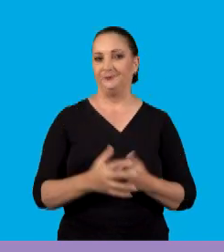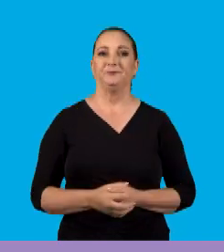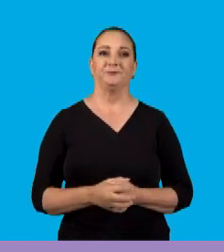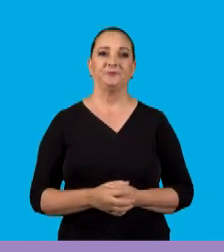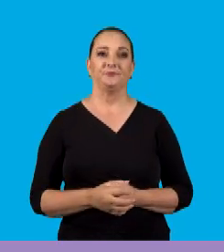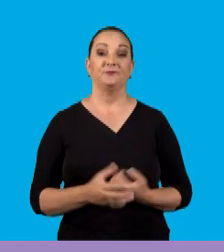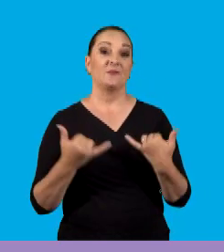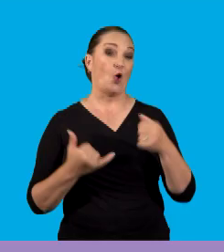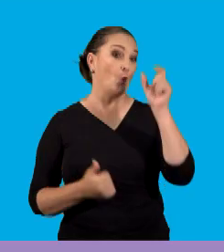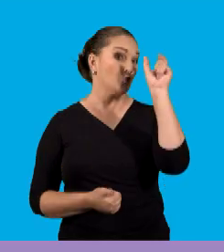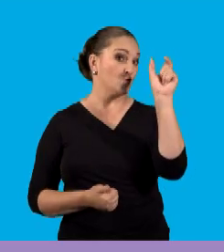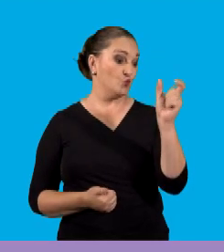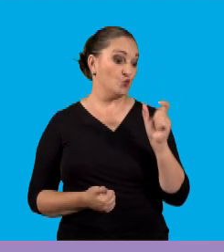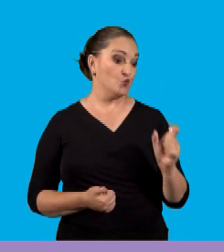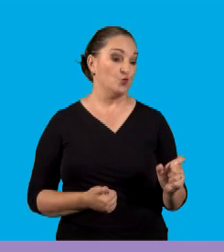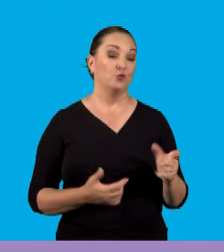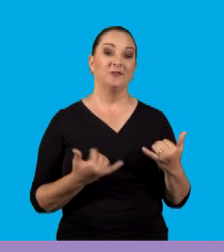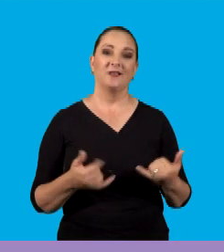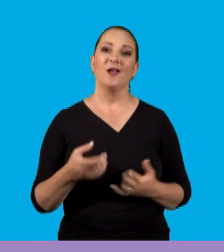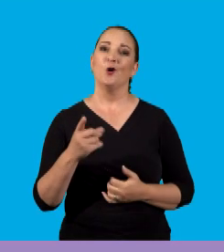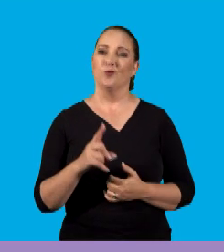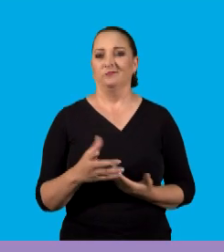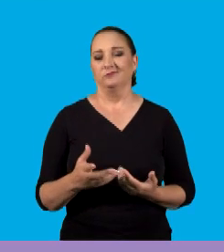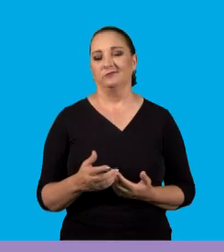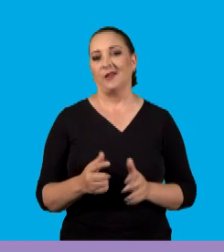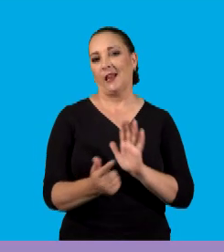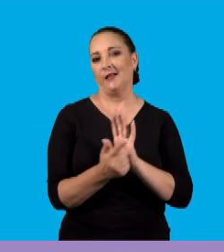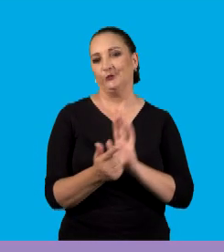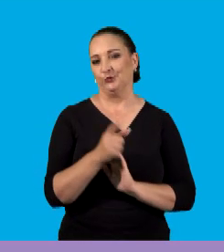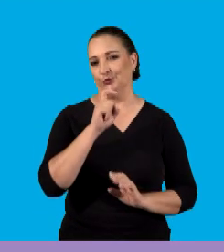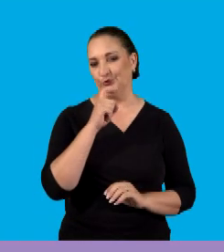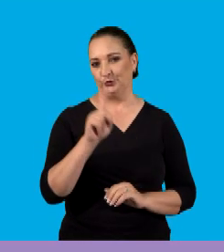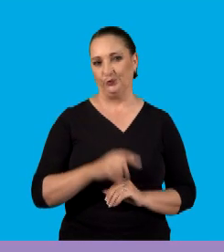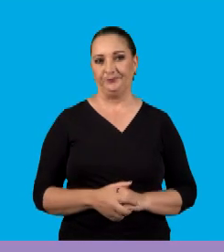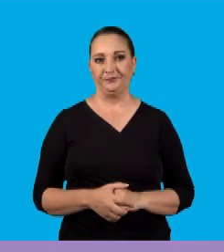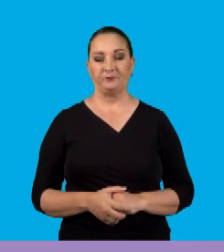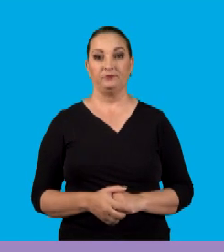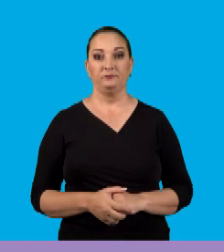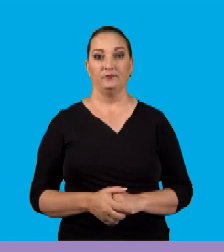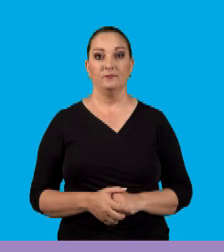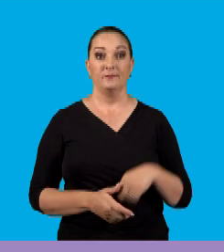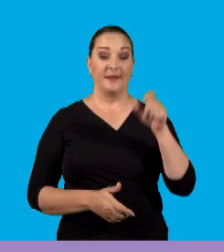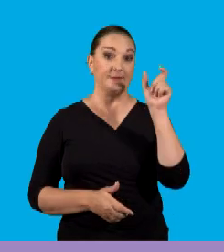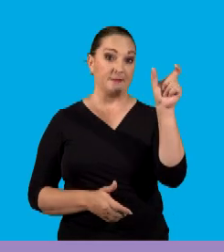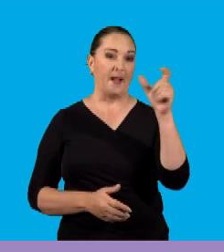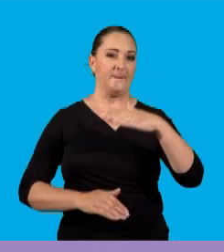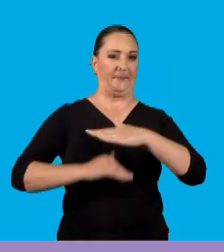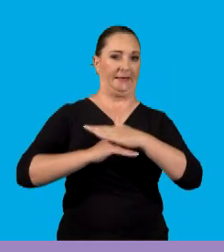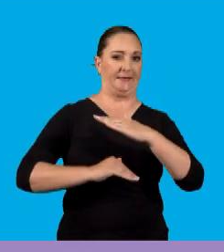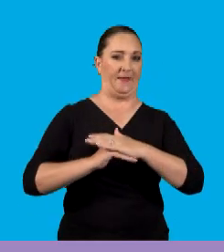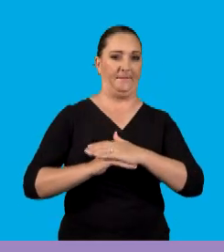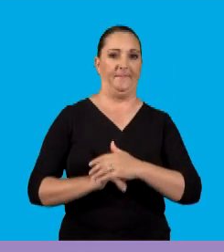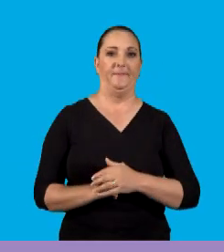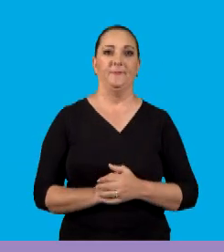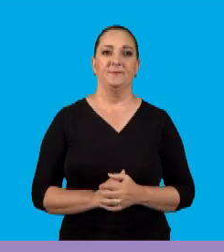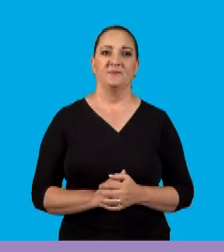data. Let's look at the keywords that we are going to be using during our lesson. So firstly,